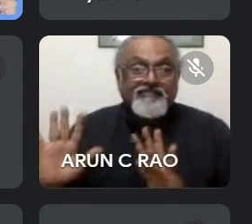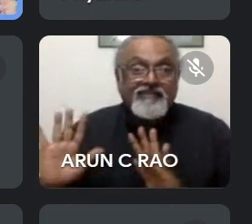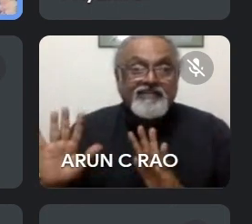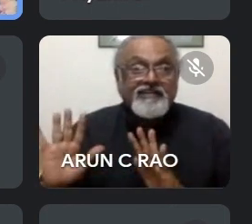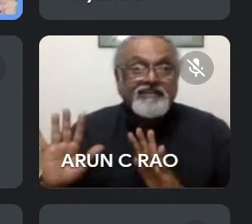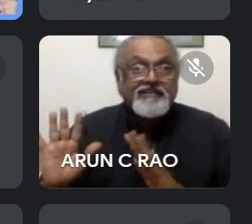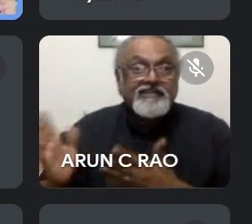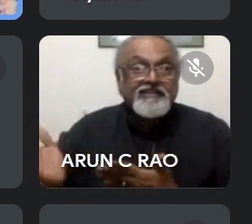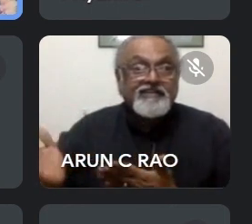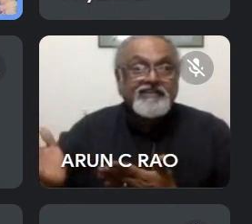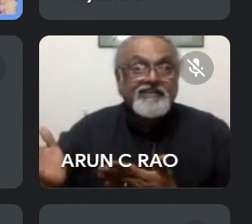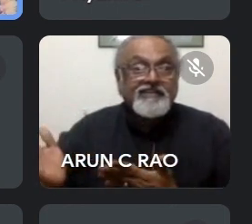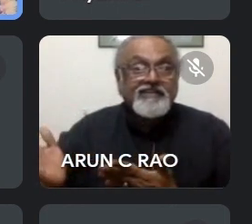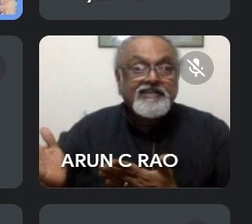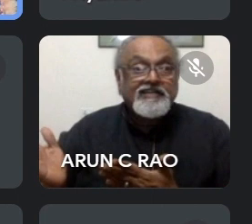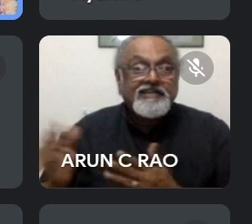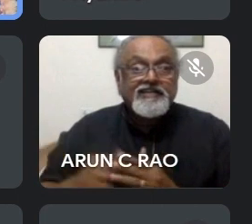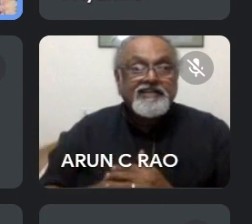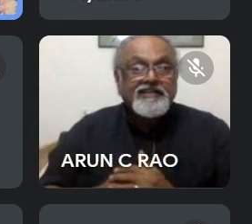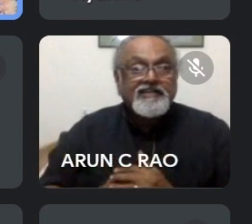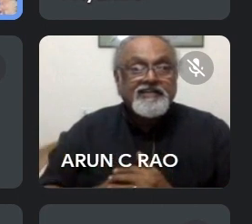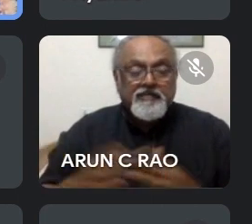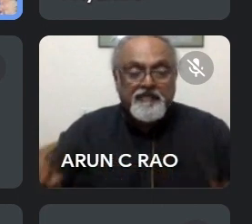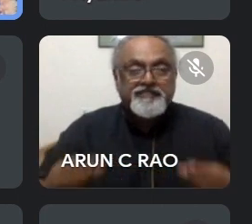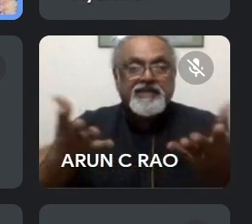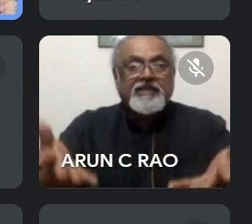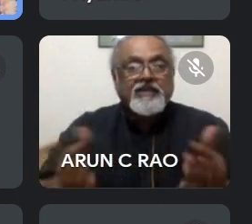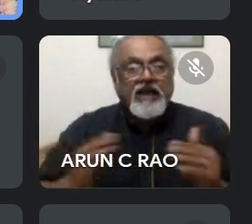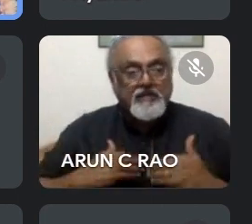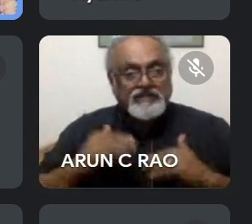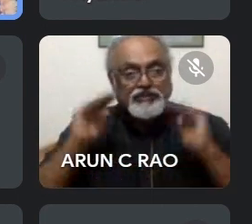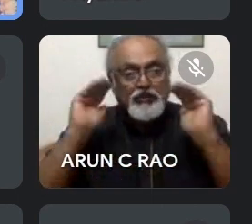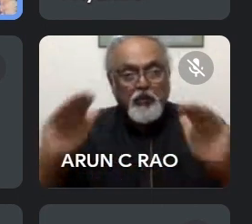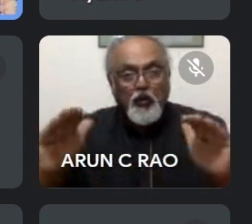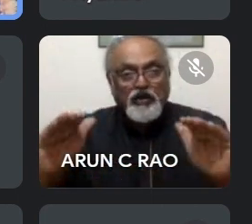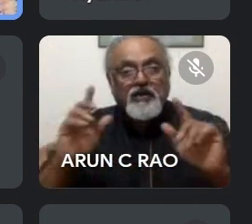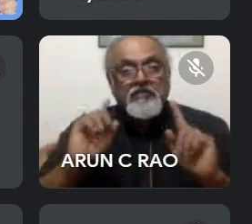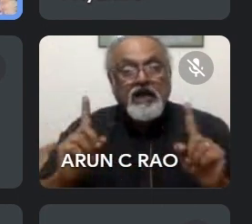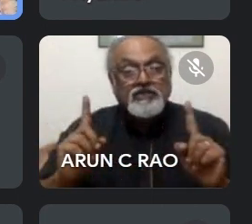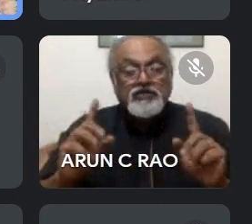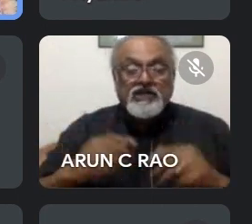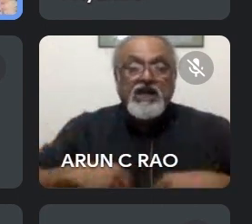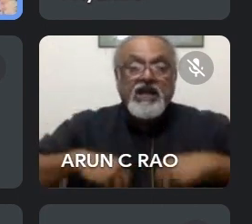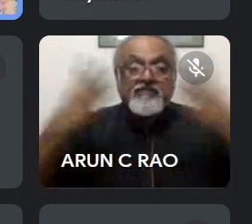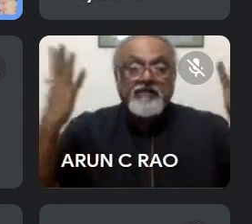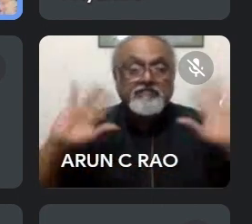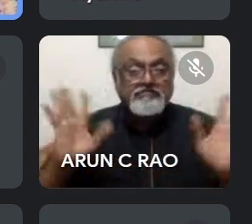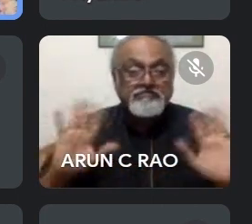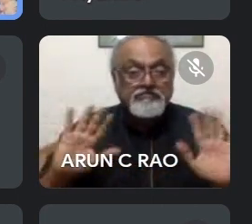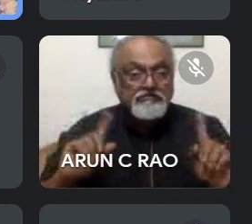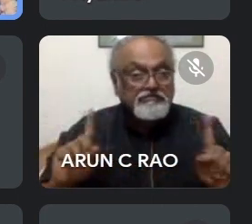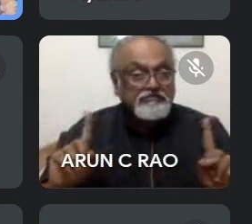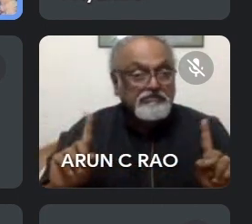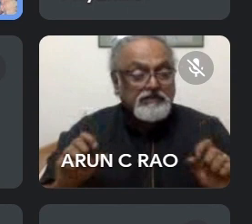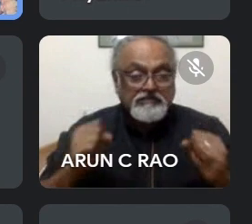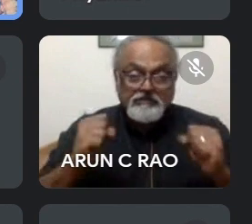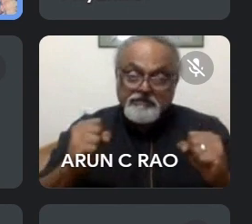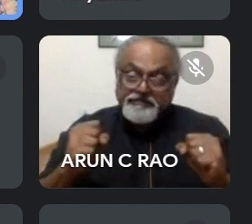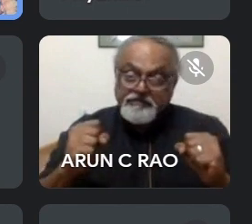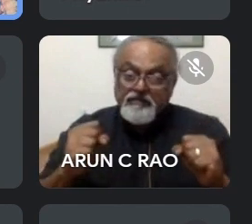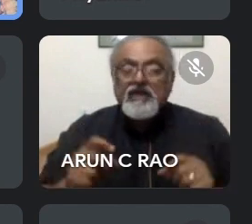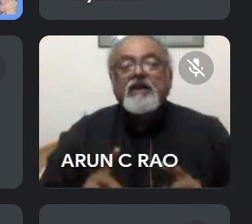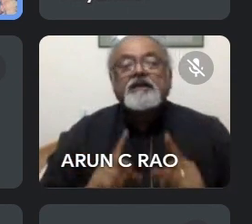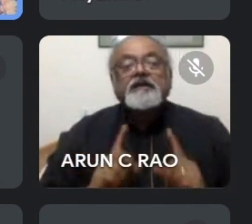and he's like, yeah, here you go, and I'll support you, just make sure that you don't give up so easily. And my parents never treated